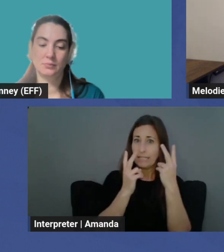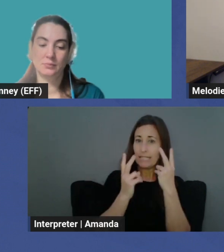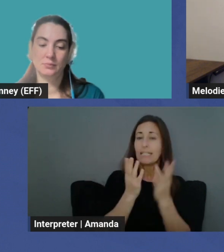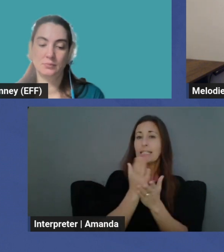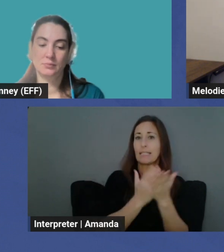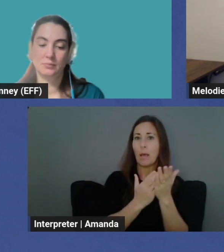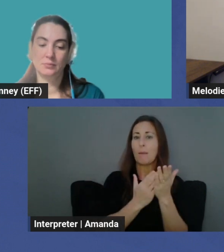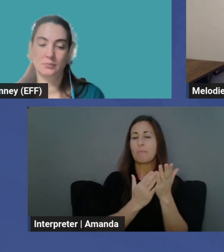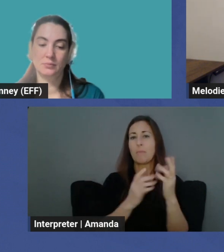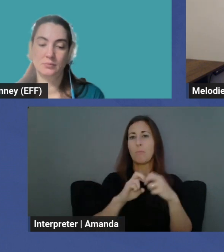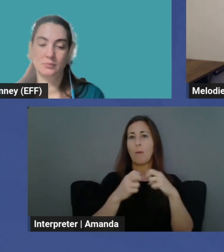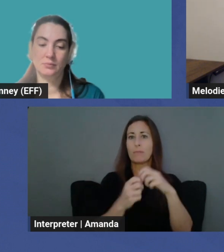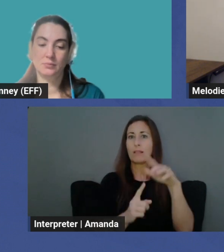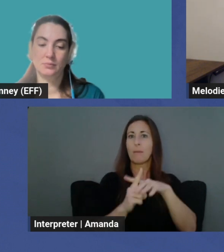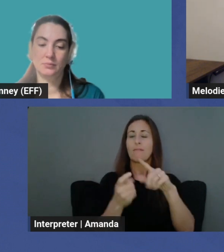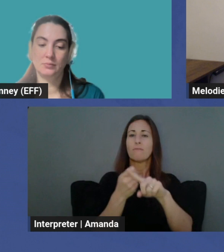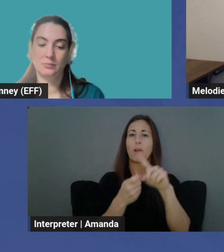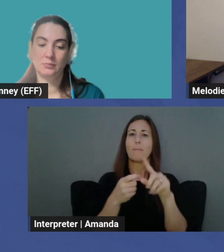processors,